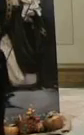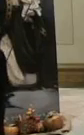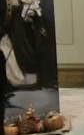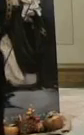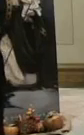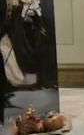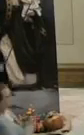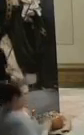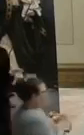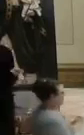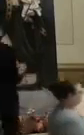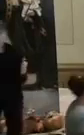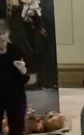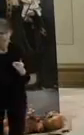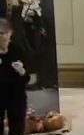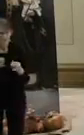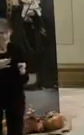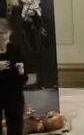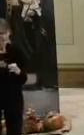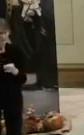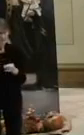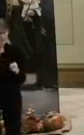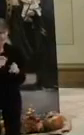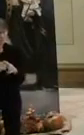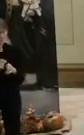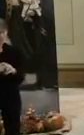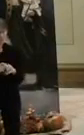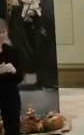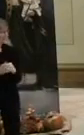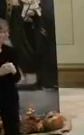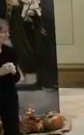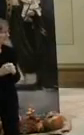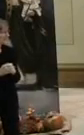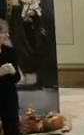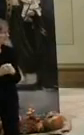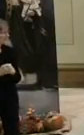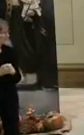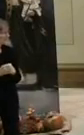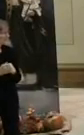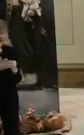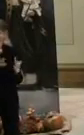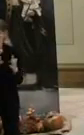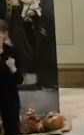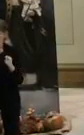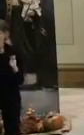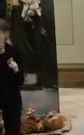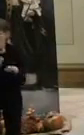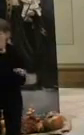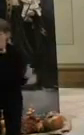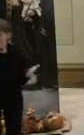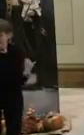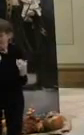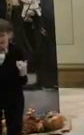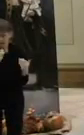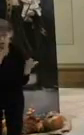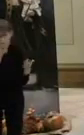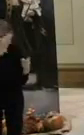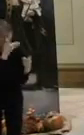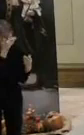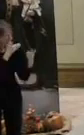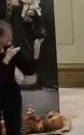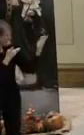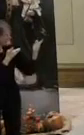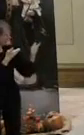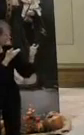to come forward for explaining God's word. And I'd like them all to meet me here right in front of